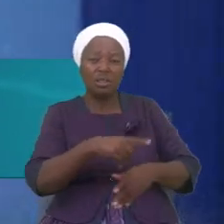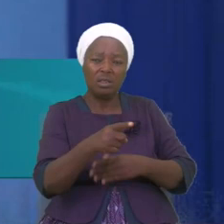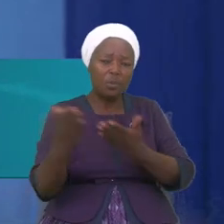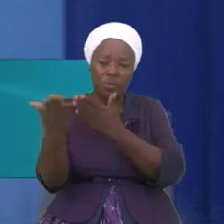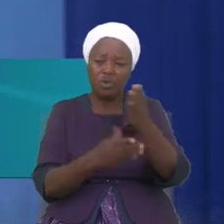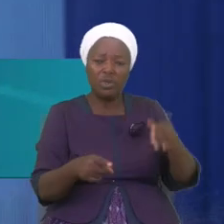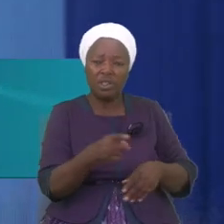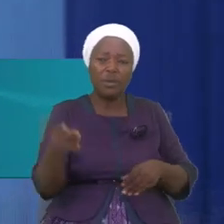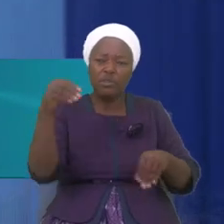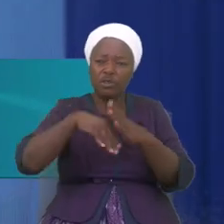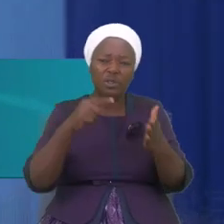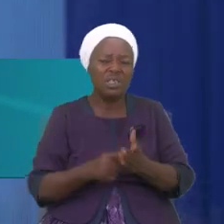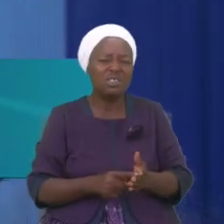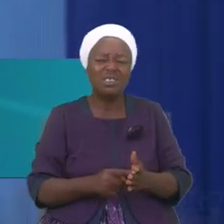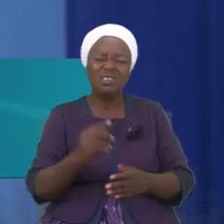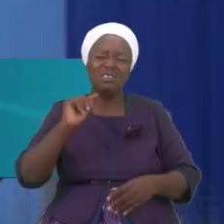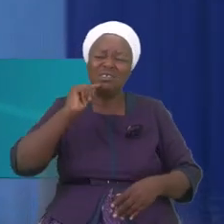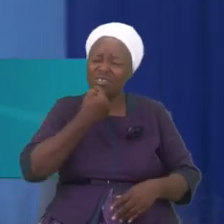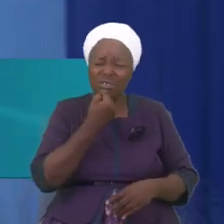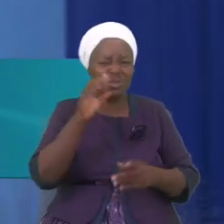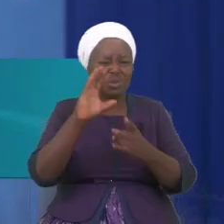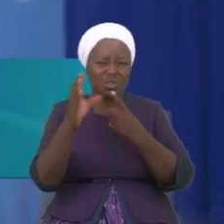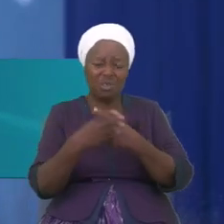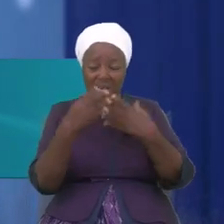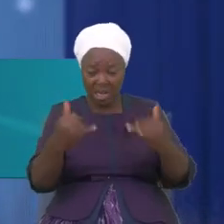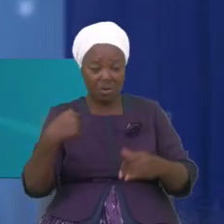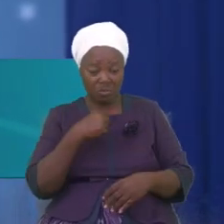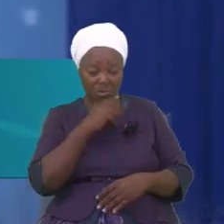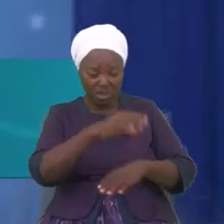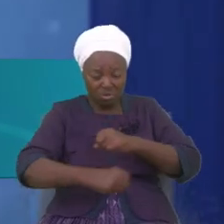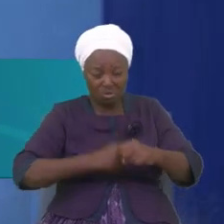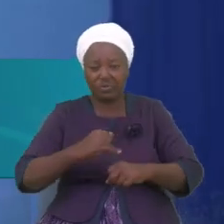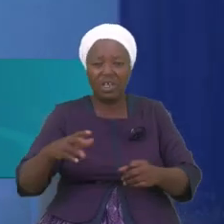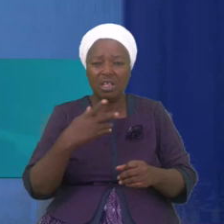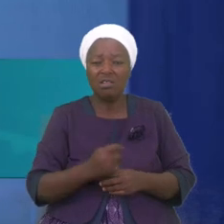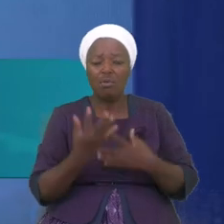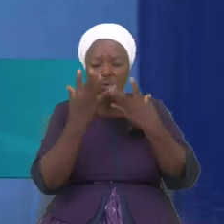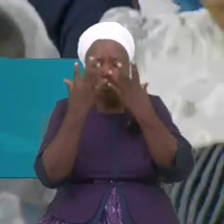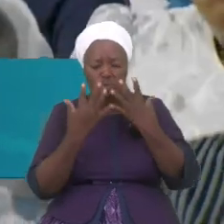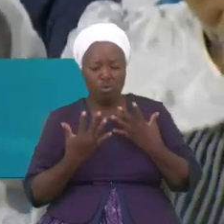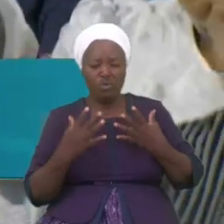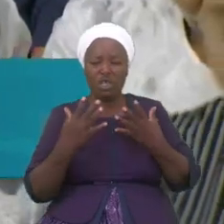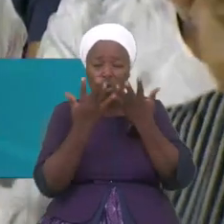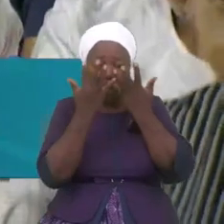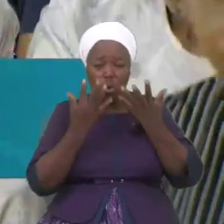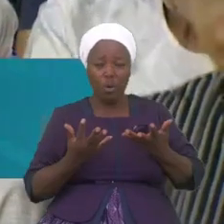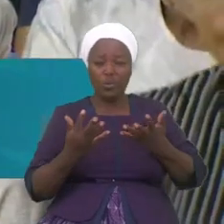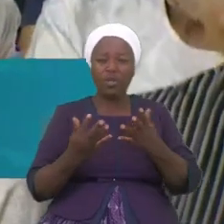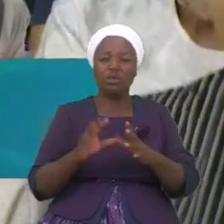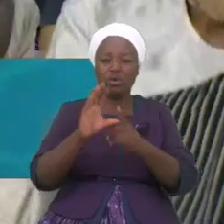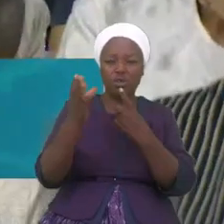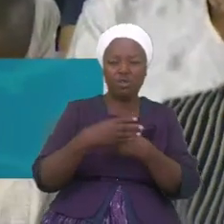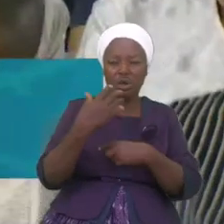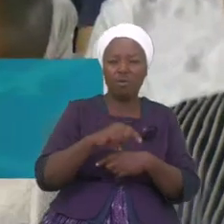this terrible condition. Now we're suffering the gloomy condition of corruption and godlessness in